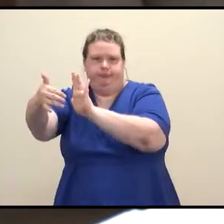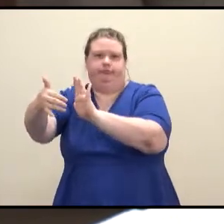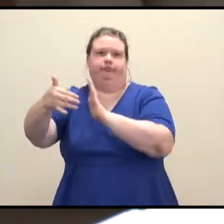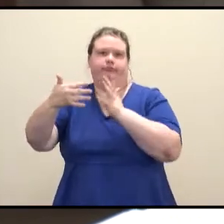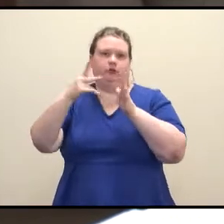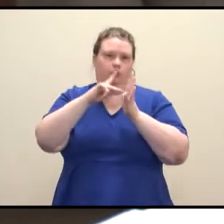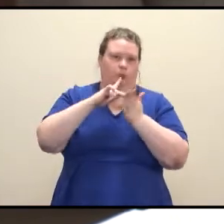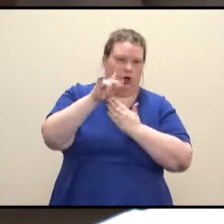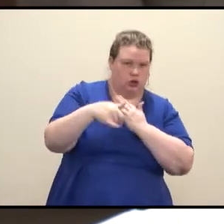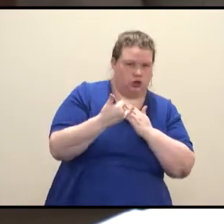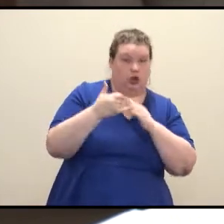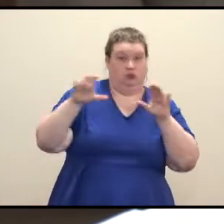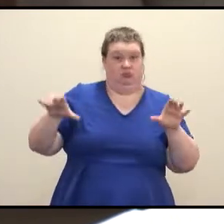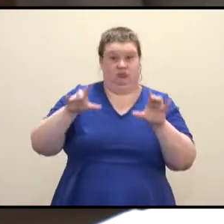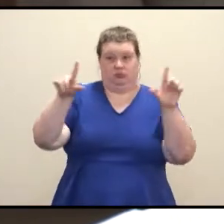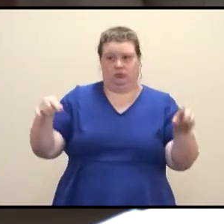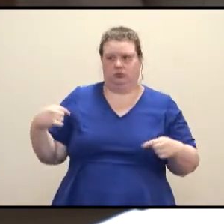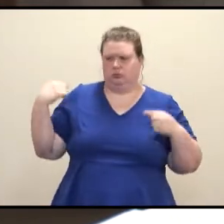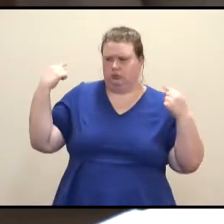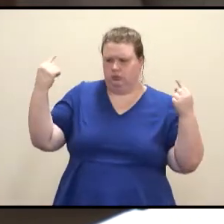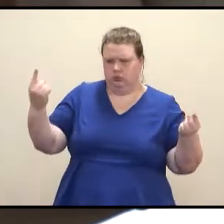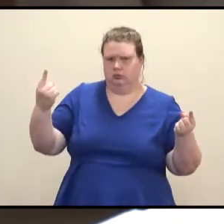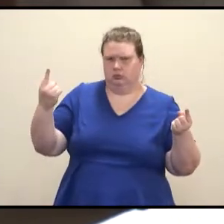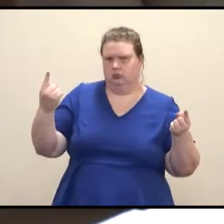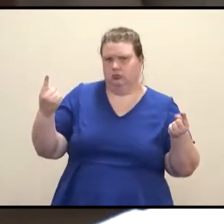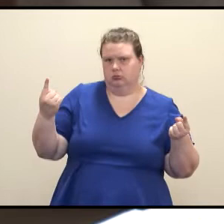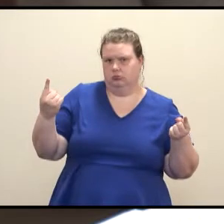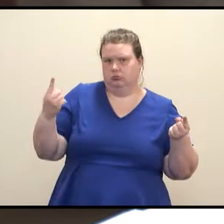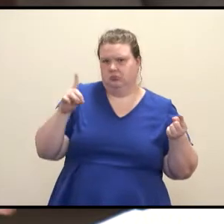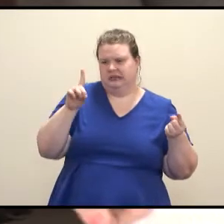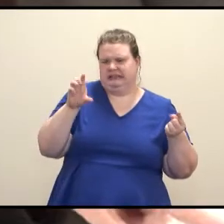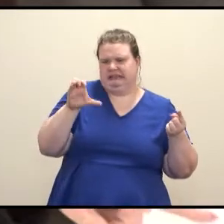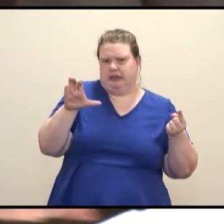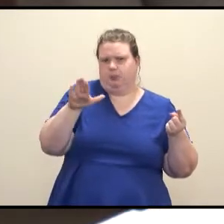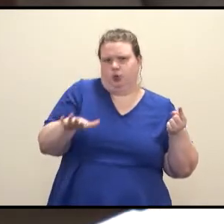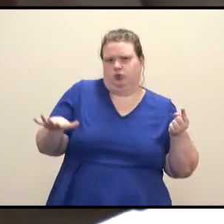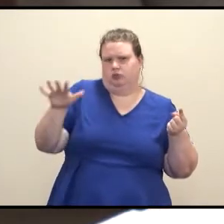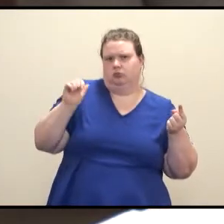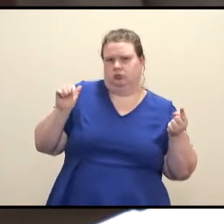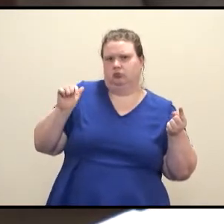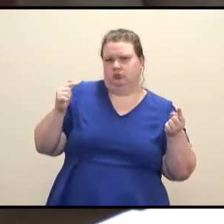that since, I guess, late last fall, December.